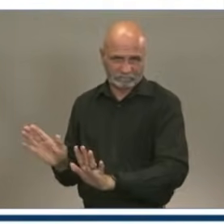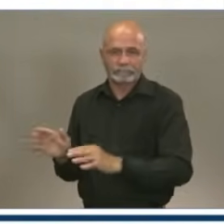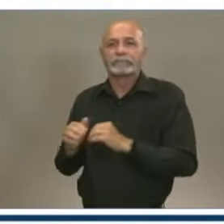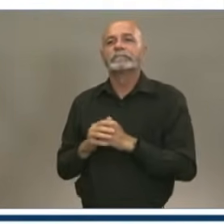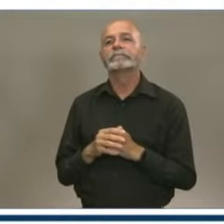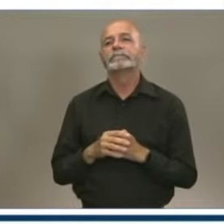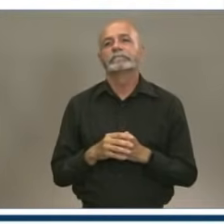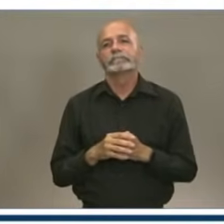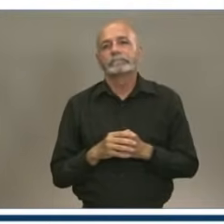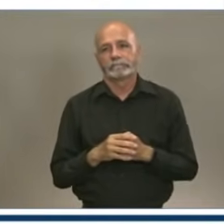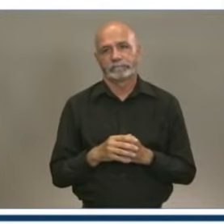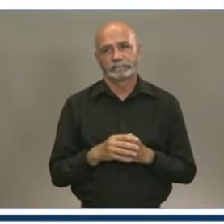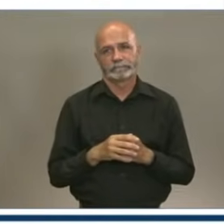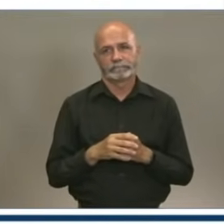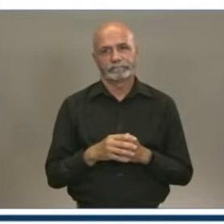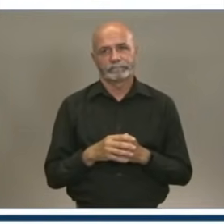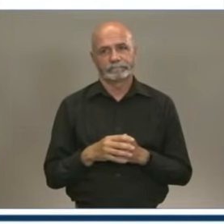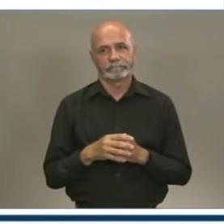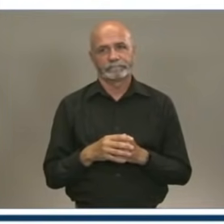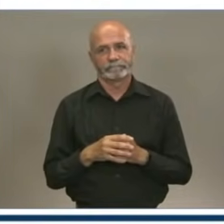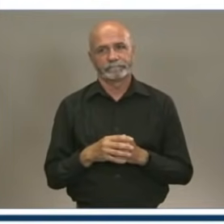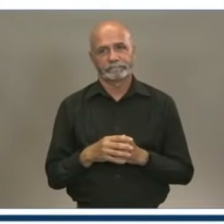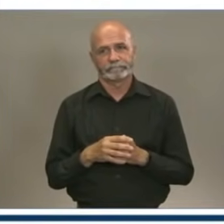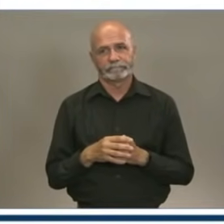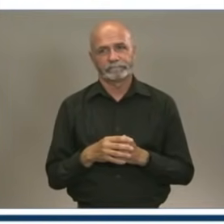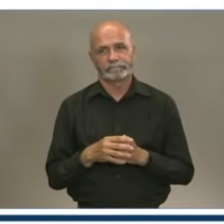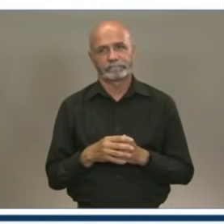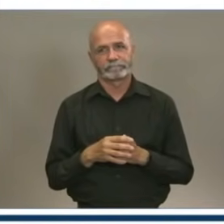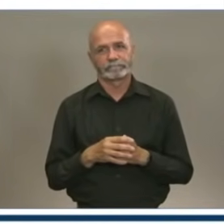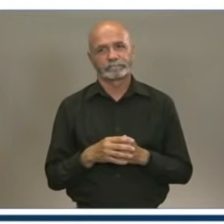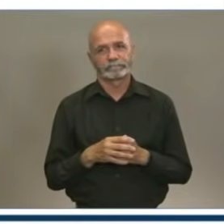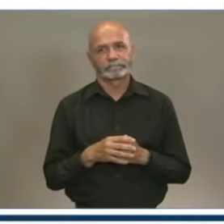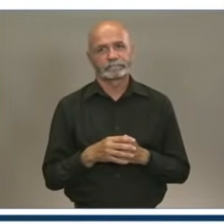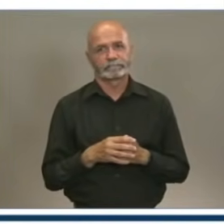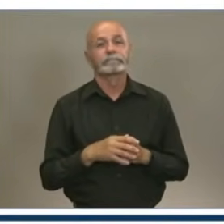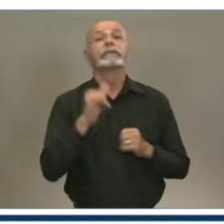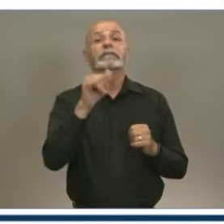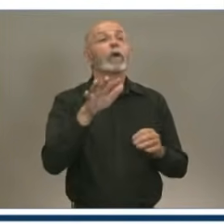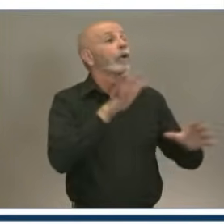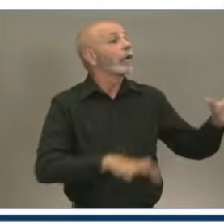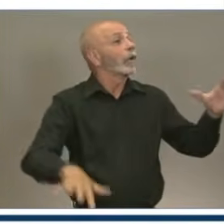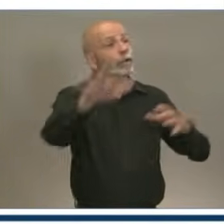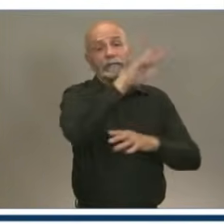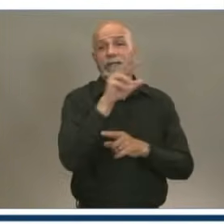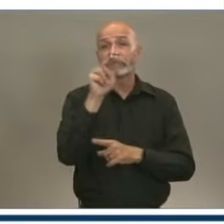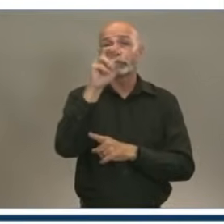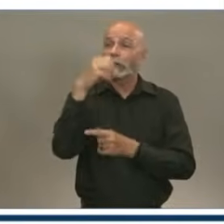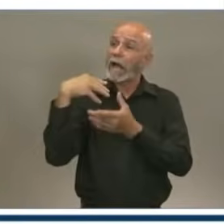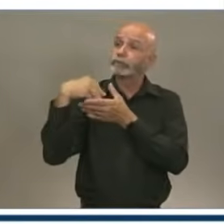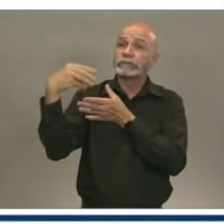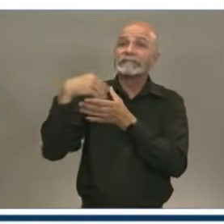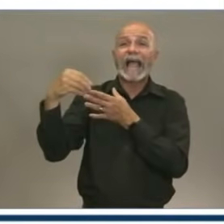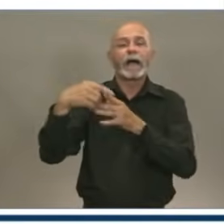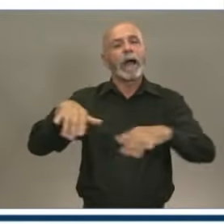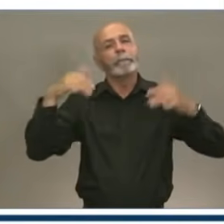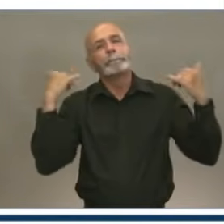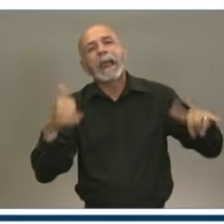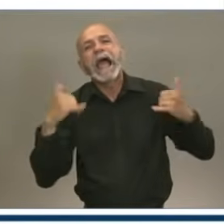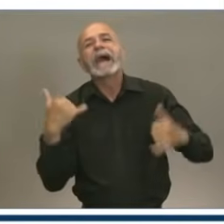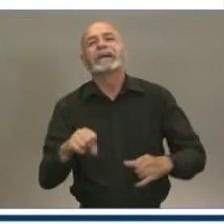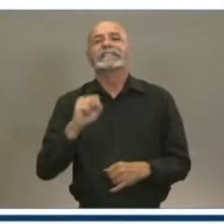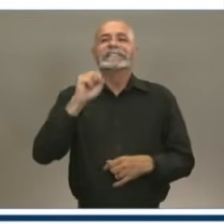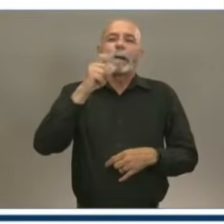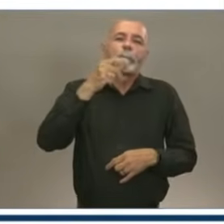Scotians no longer have to wear masks in outdoor public places like playgrounds, parks, and